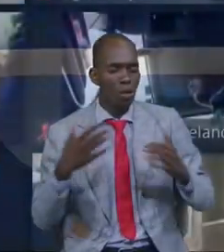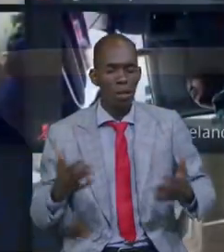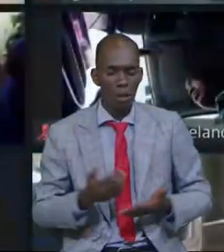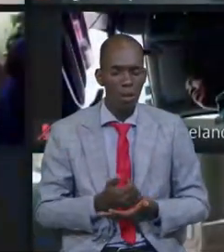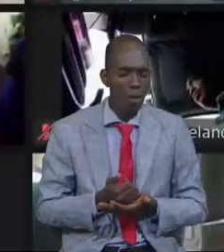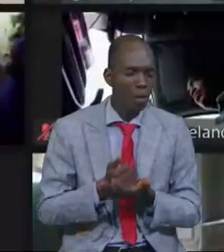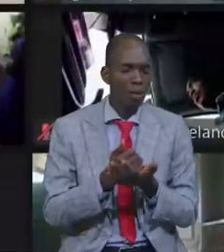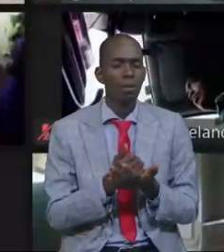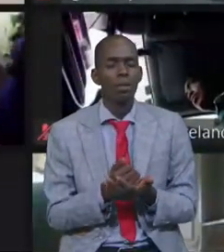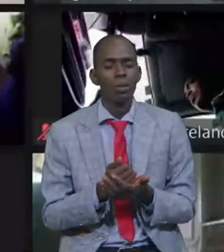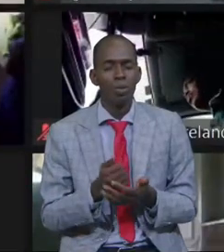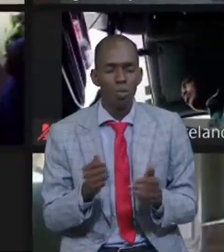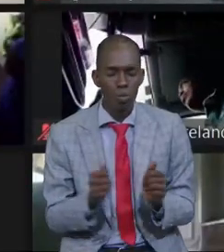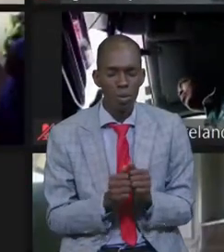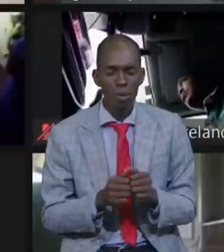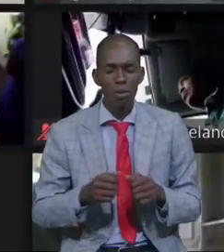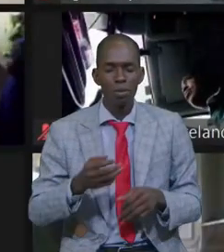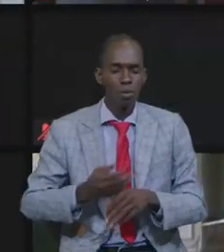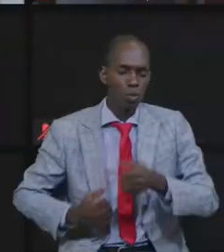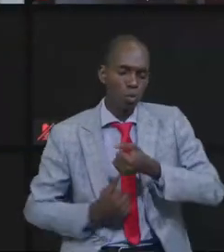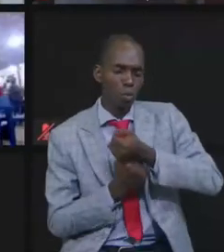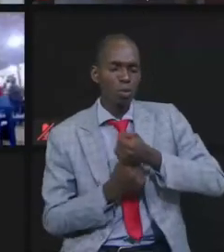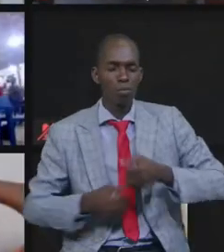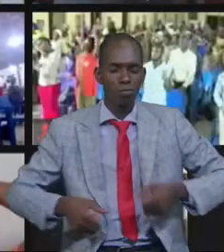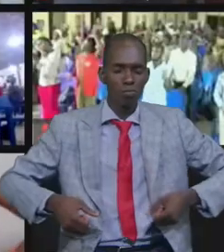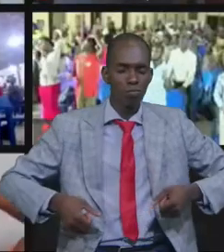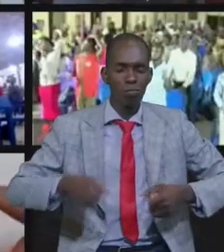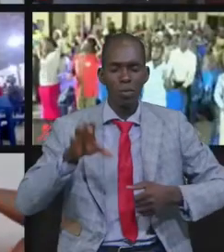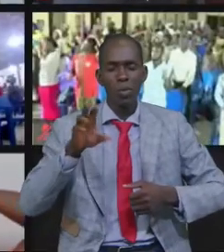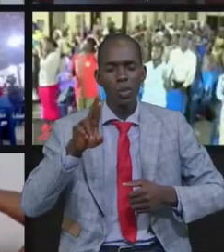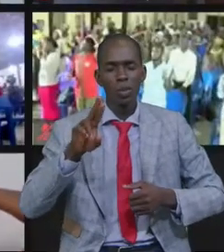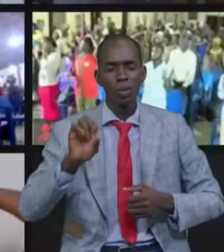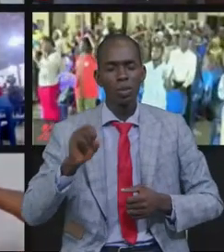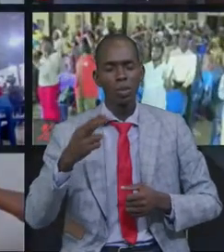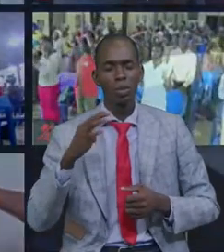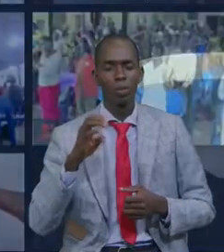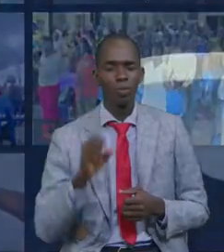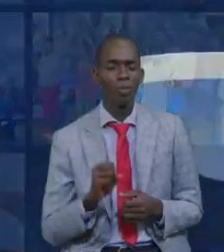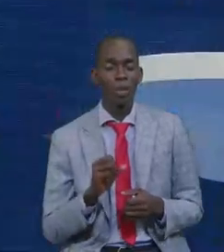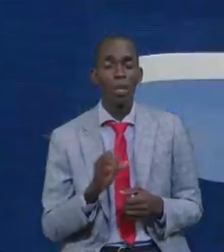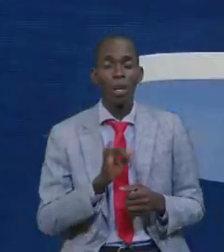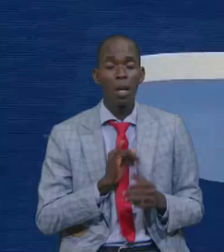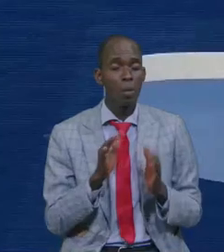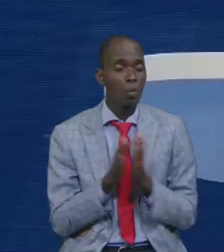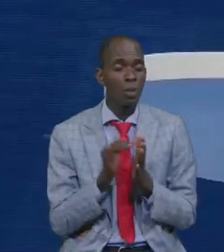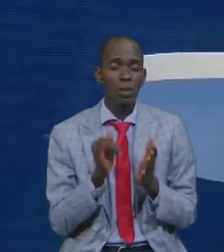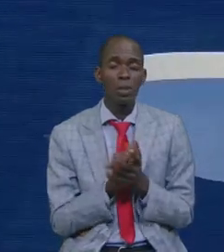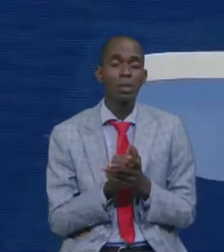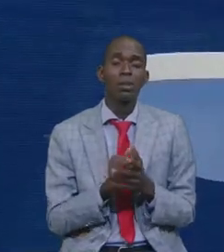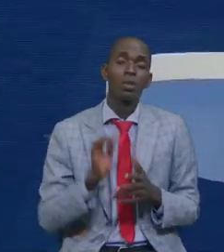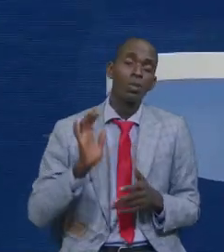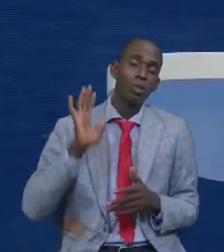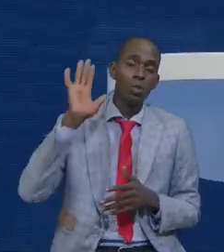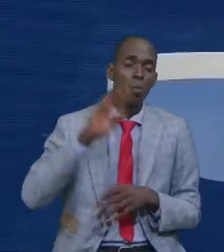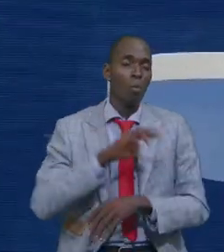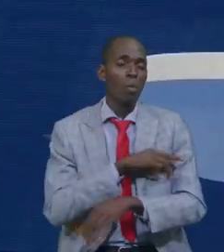crutches, or they're on wheelchair, Lord, I pray that your mighty power will recreate them right